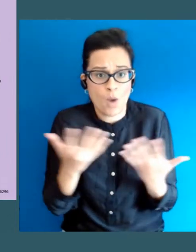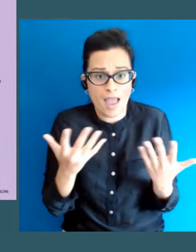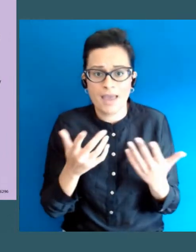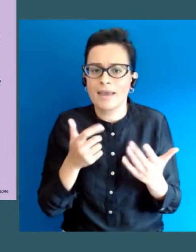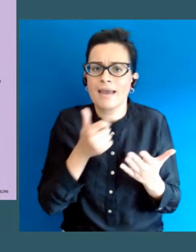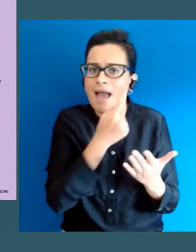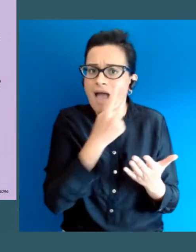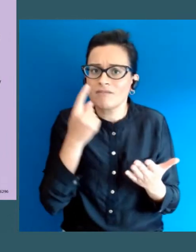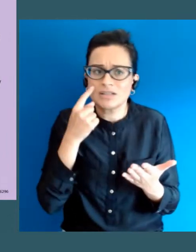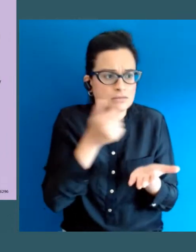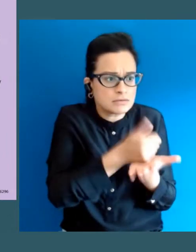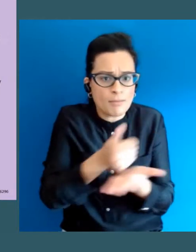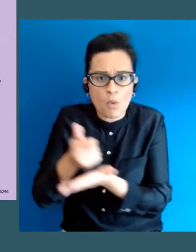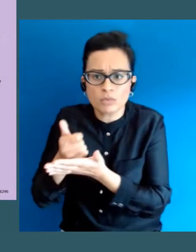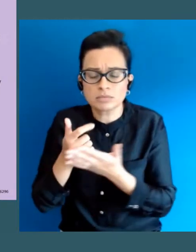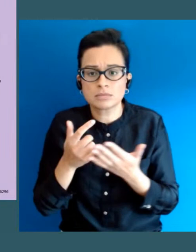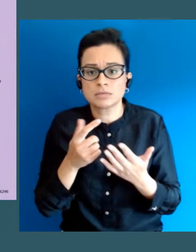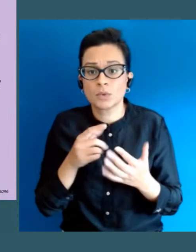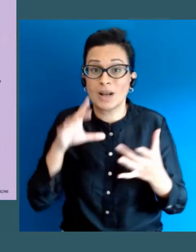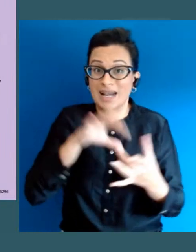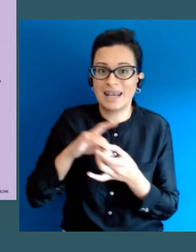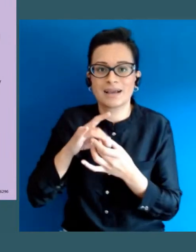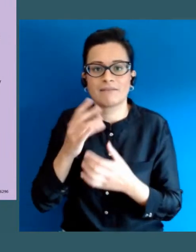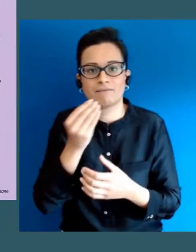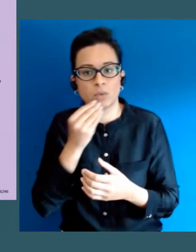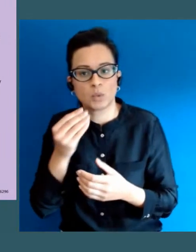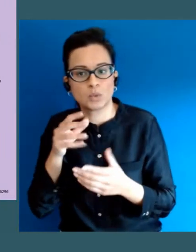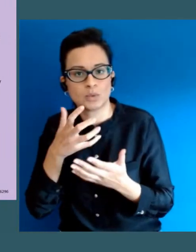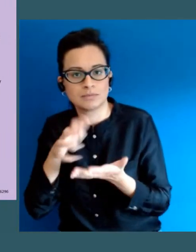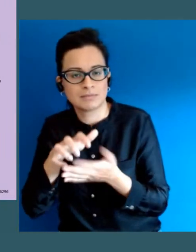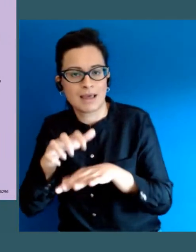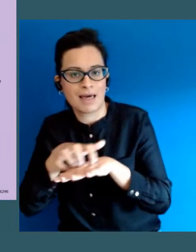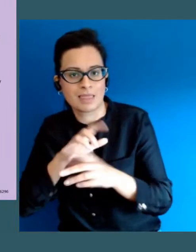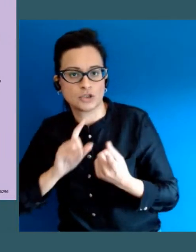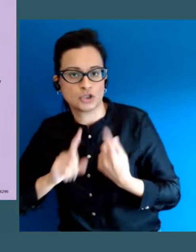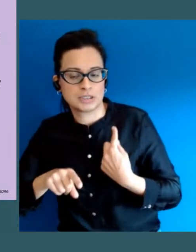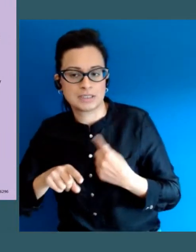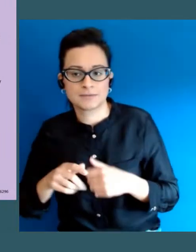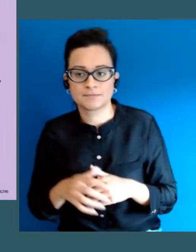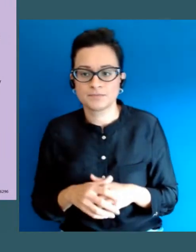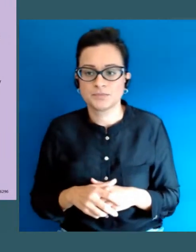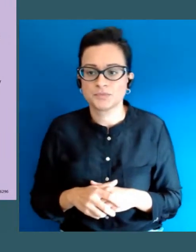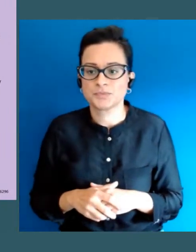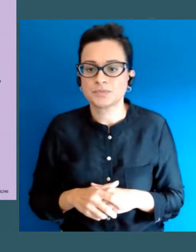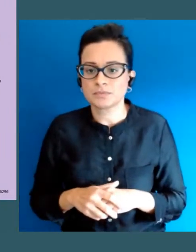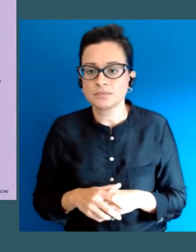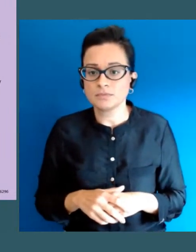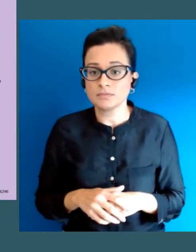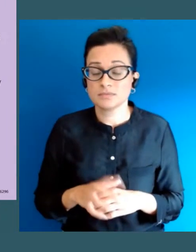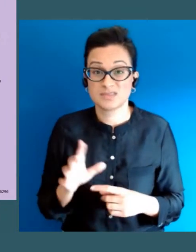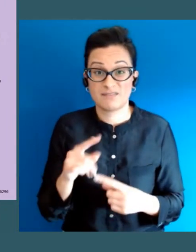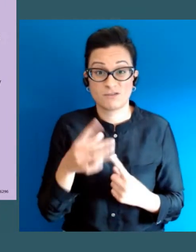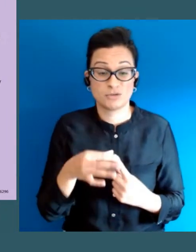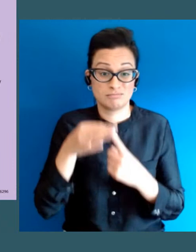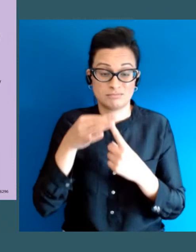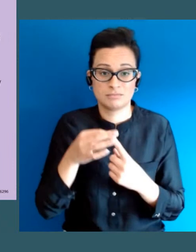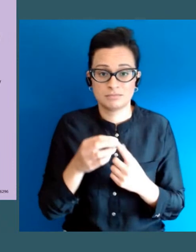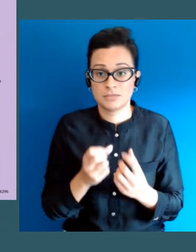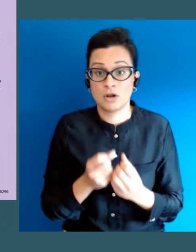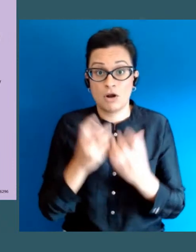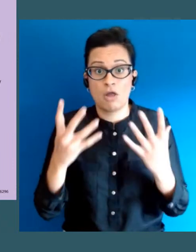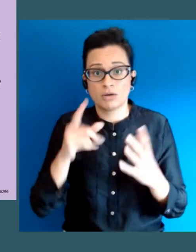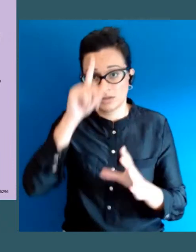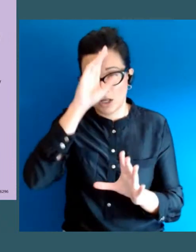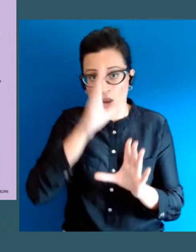moment for food allergy. So to say, firstly, really, that the majority of psychological interventions